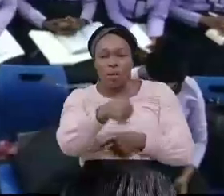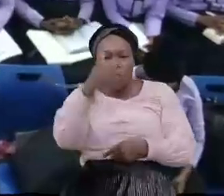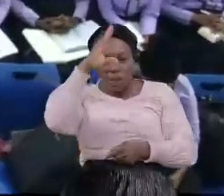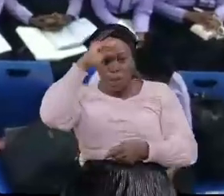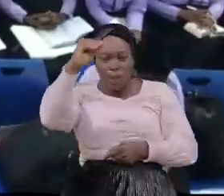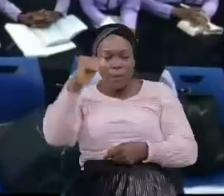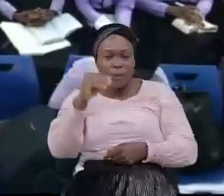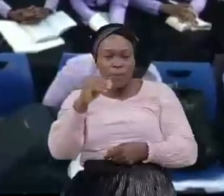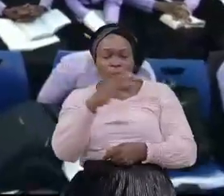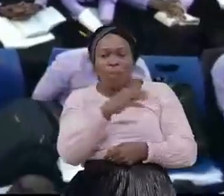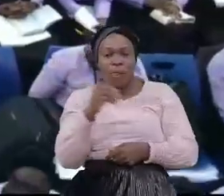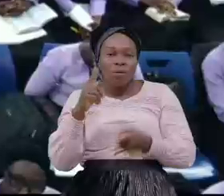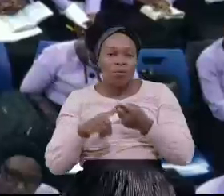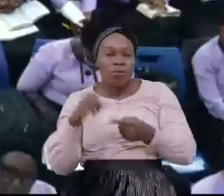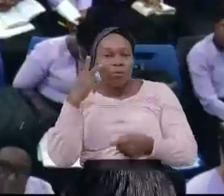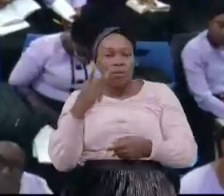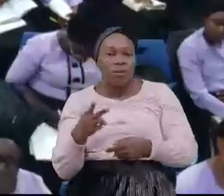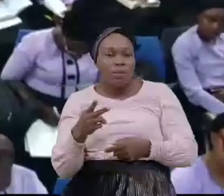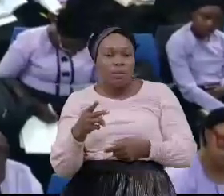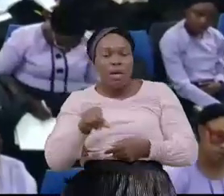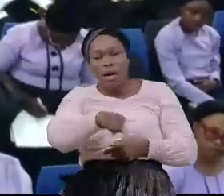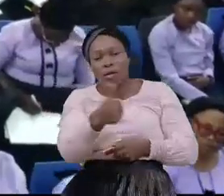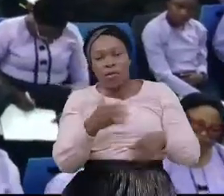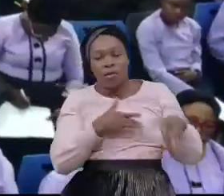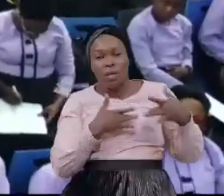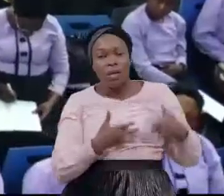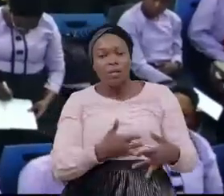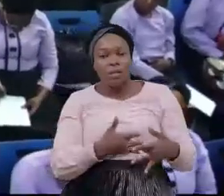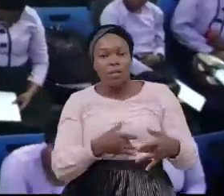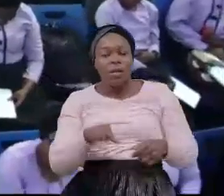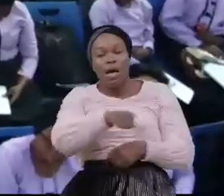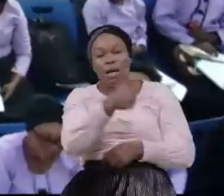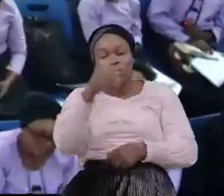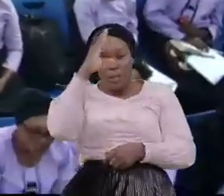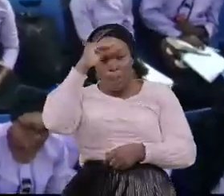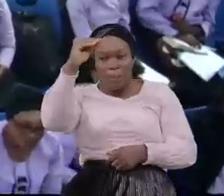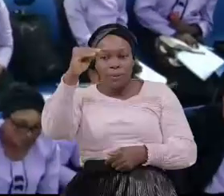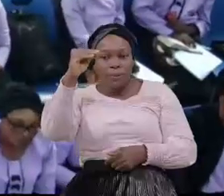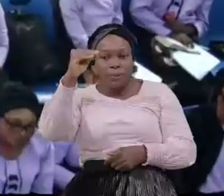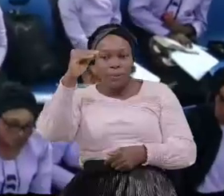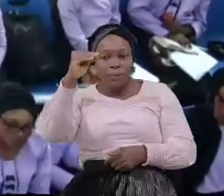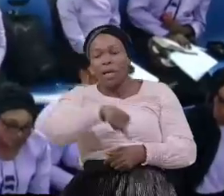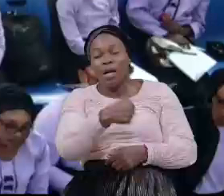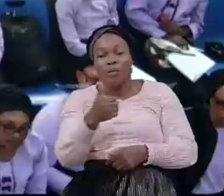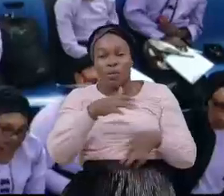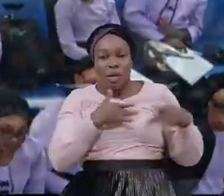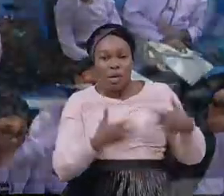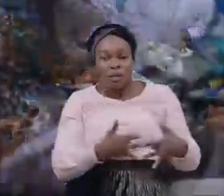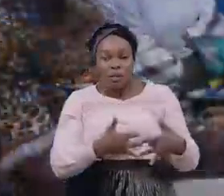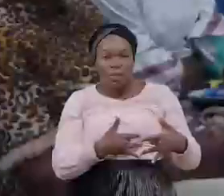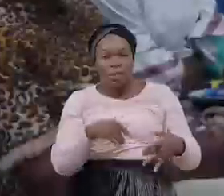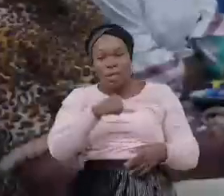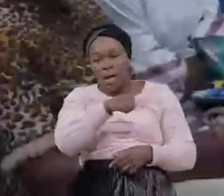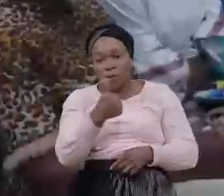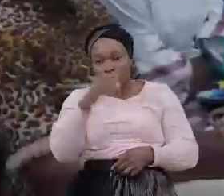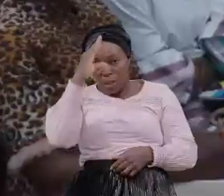together. Another heart, another man. Another heart, another man.